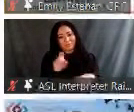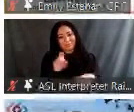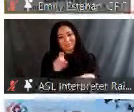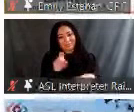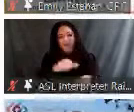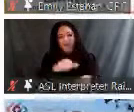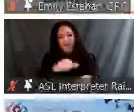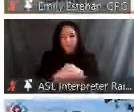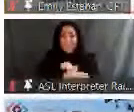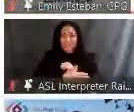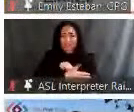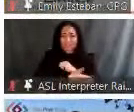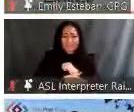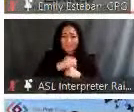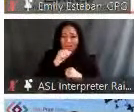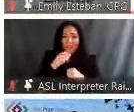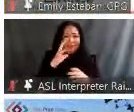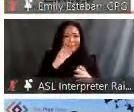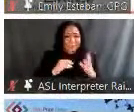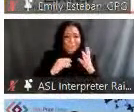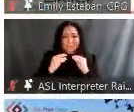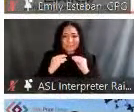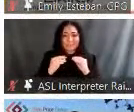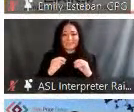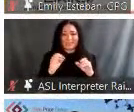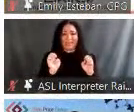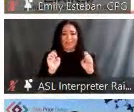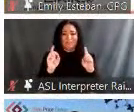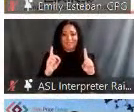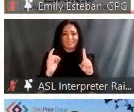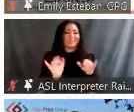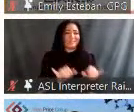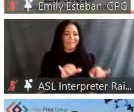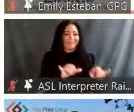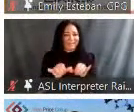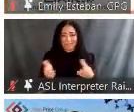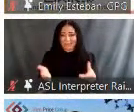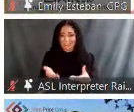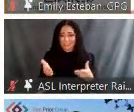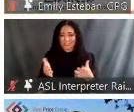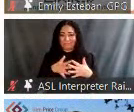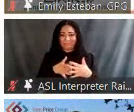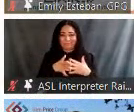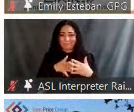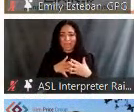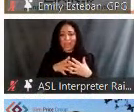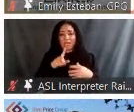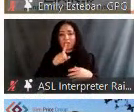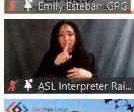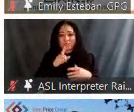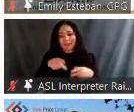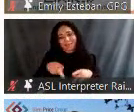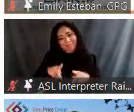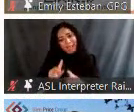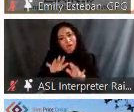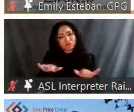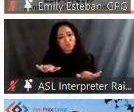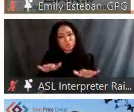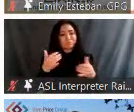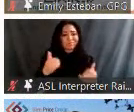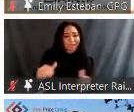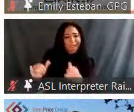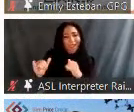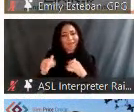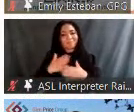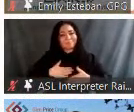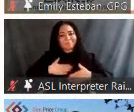they're not experiencing education the same way that we're trying to do it here. And they really allow children to be children. And with that said,